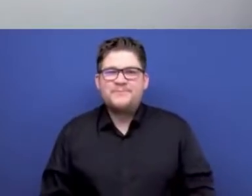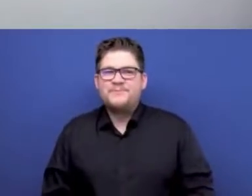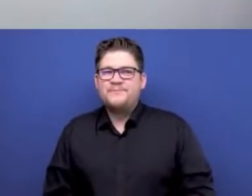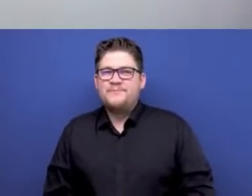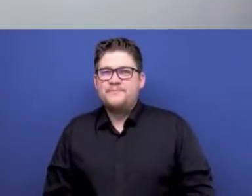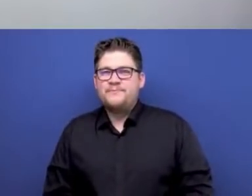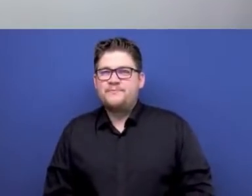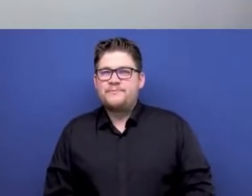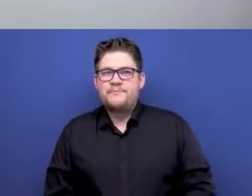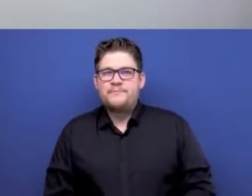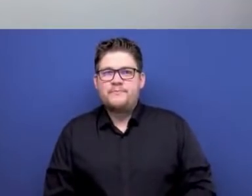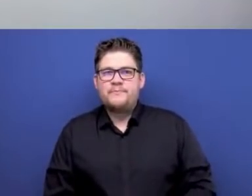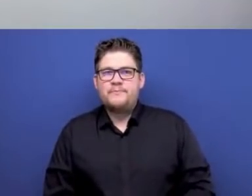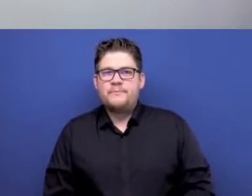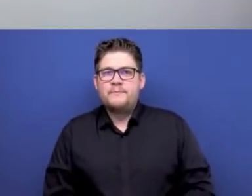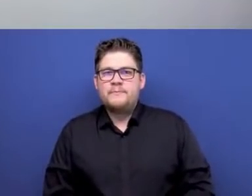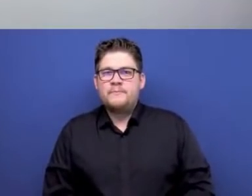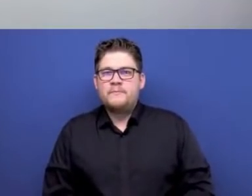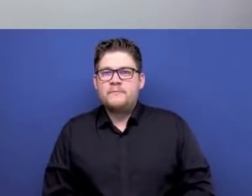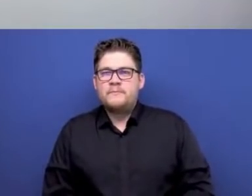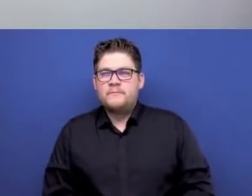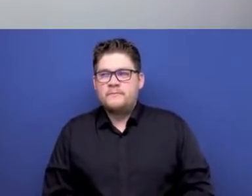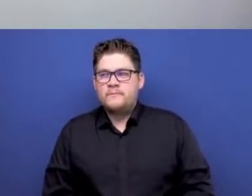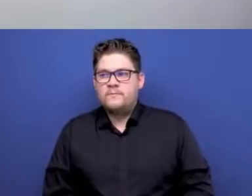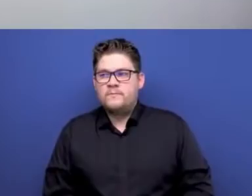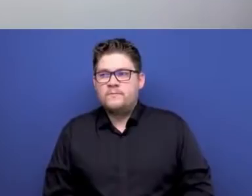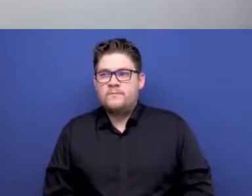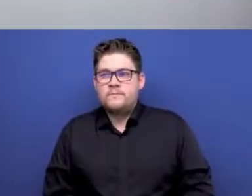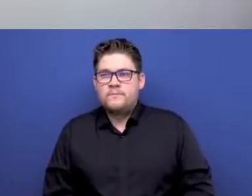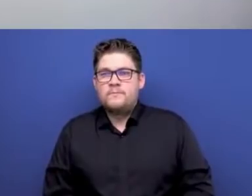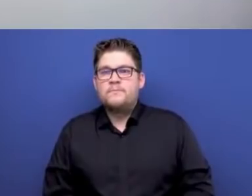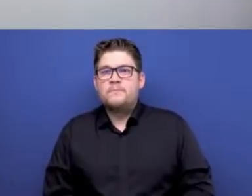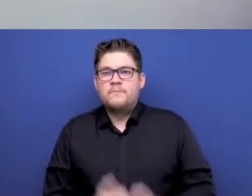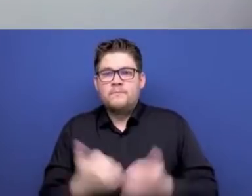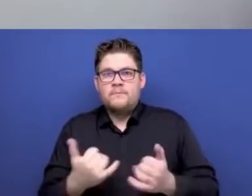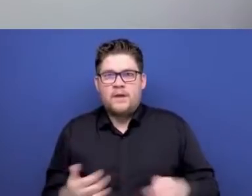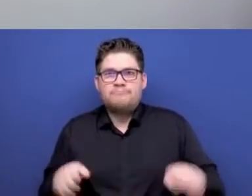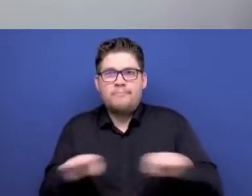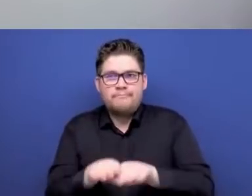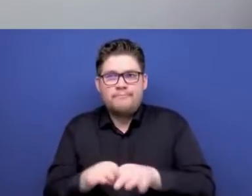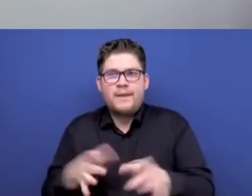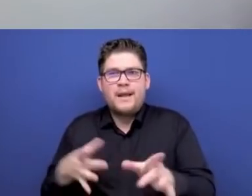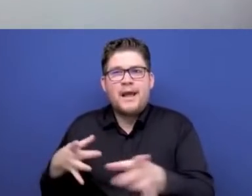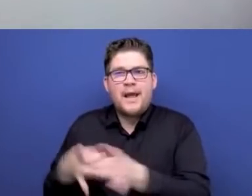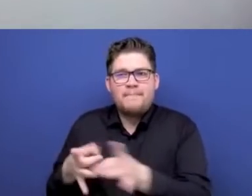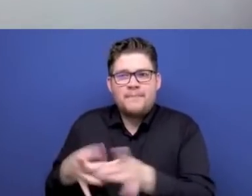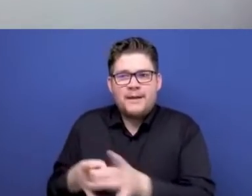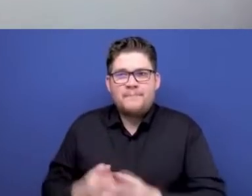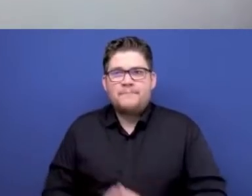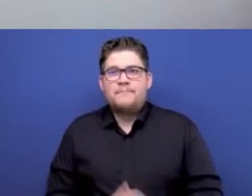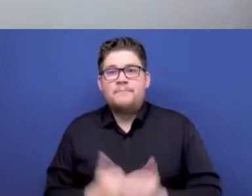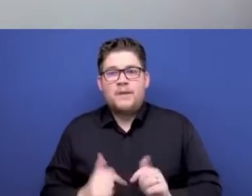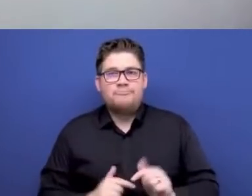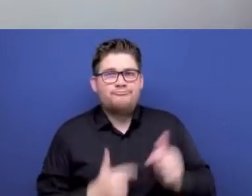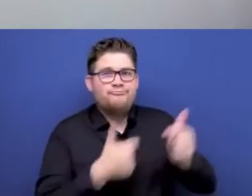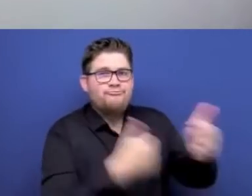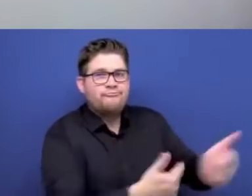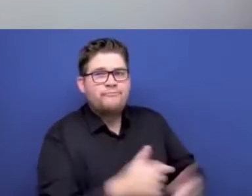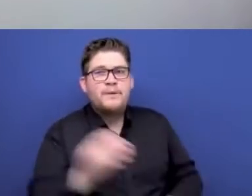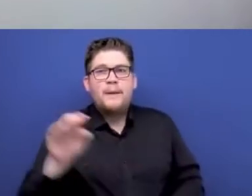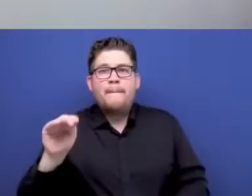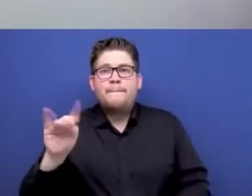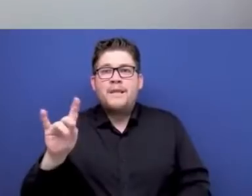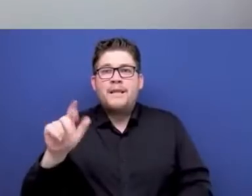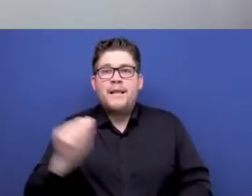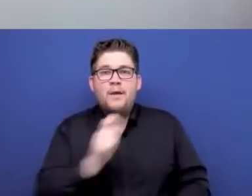Thank you. That concludes the operational updates for today. A reminder to media on the line, please press *1 to enter the queue. You will be limited to